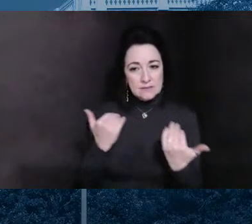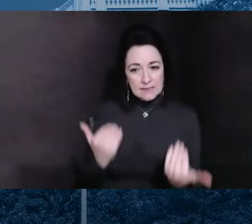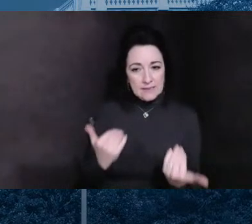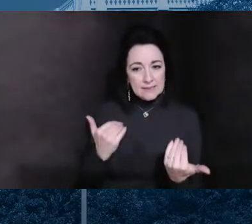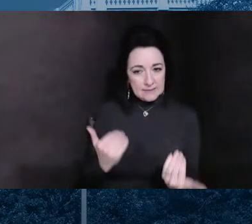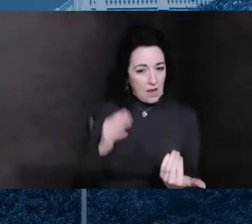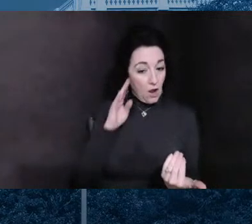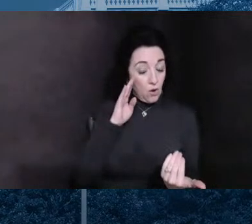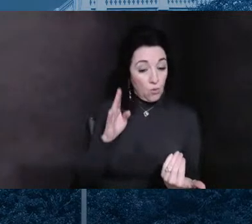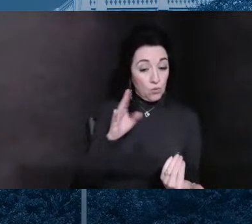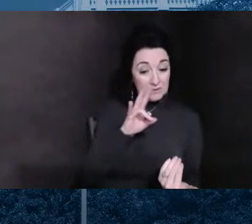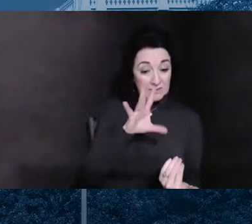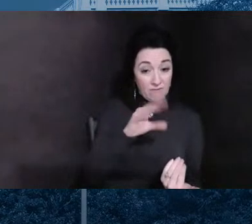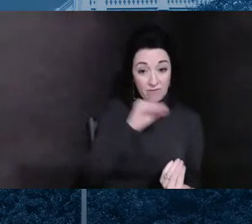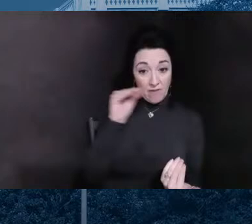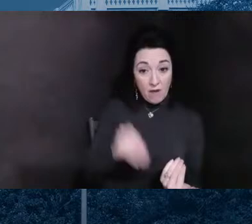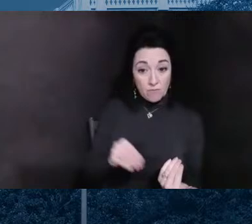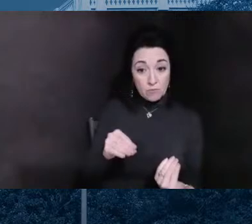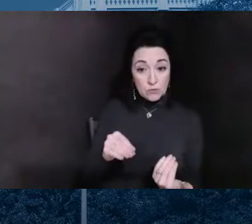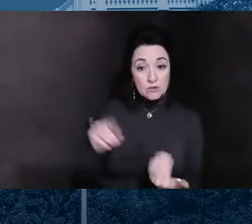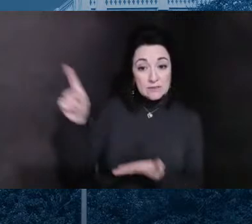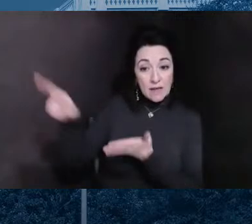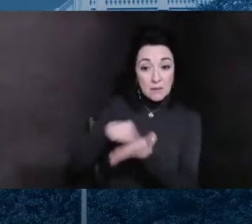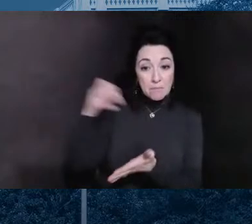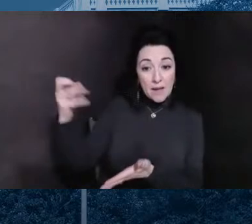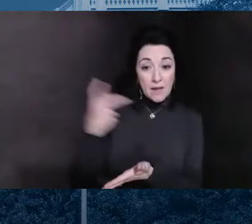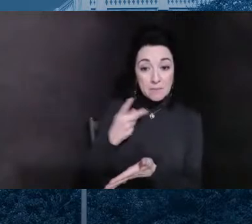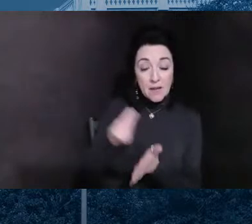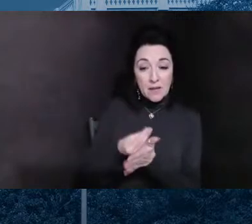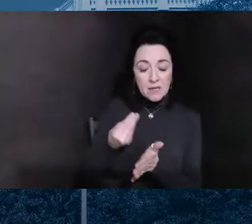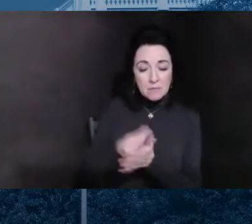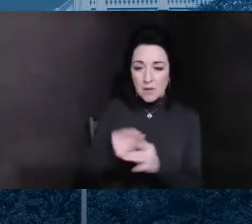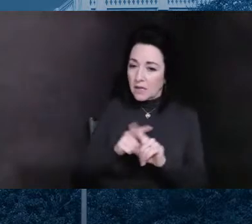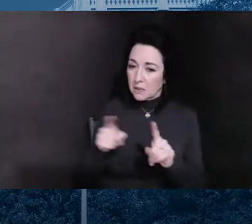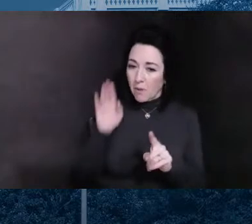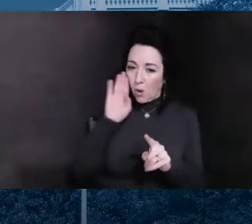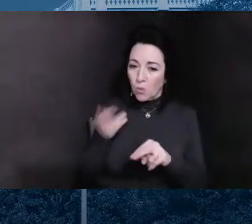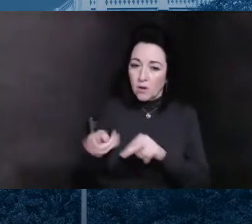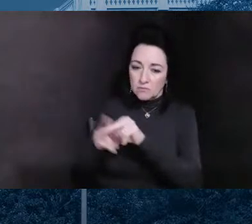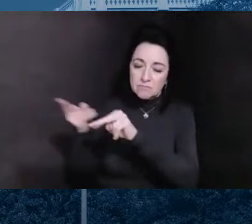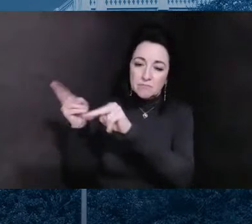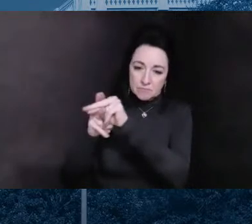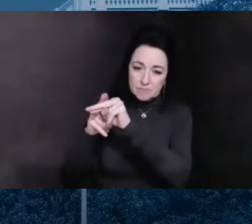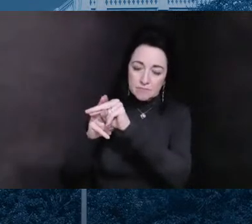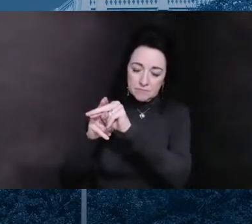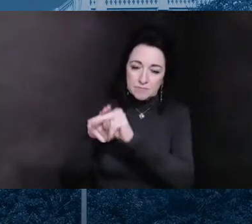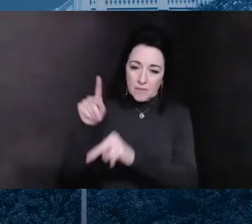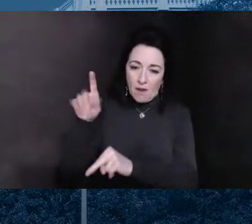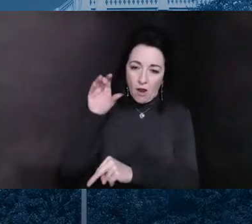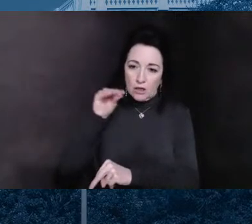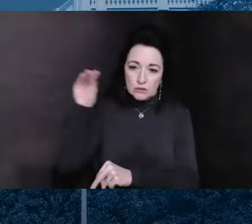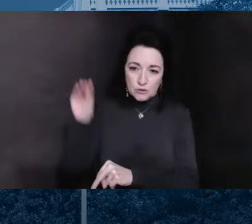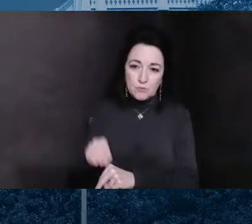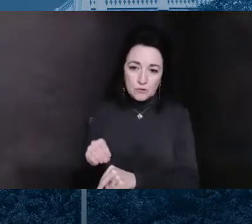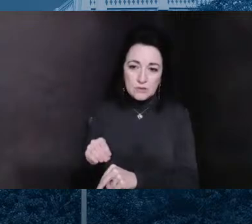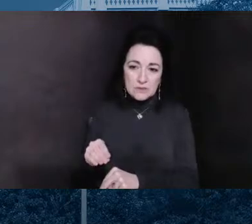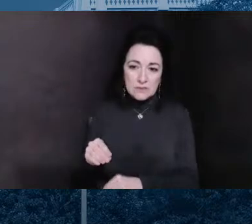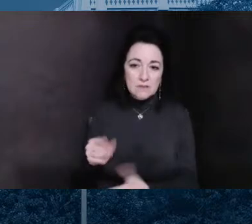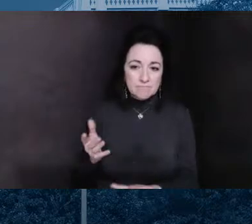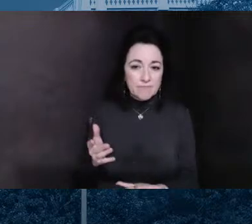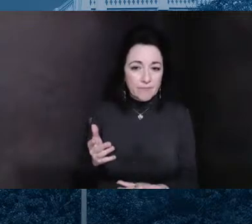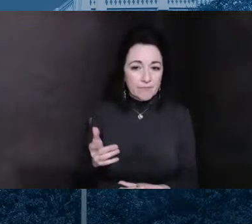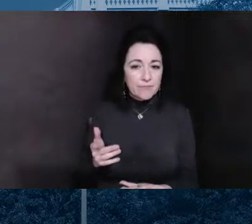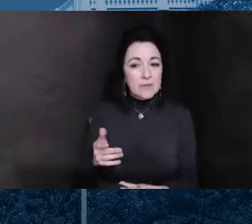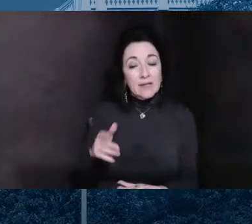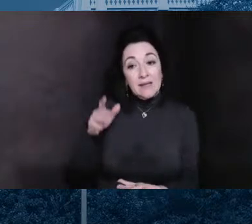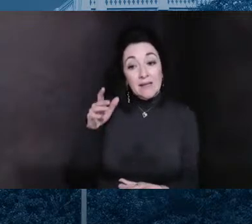100%, which is great news. But so far, the team that's really worked on recovery And this is we've used complicated a lot, I